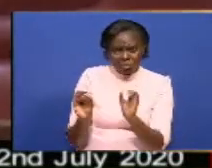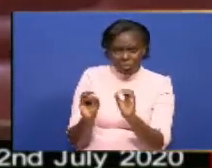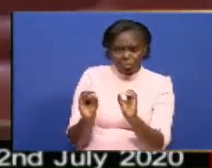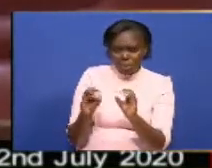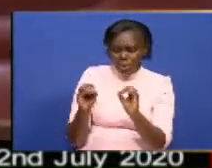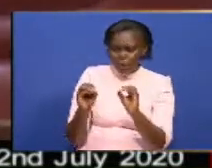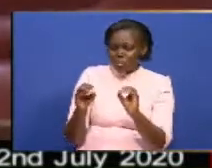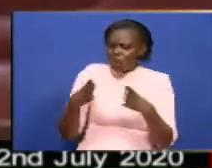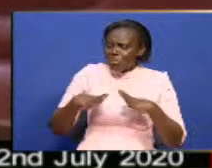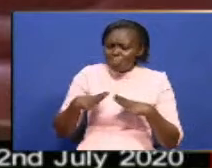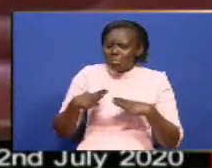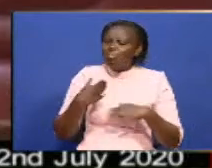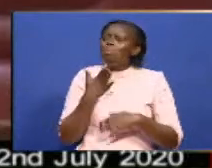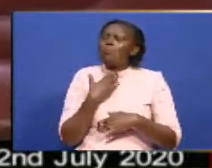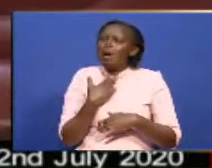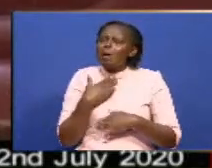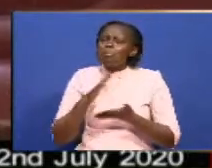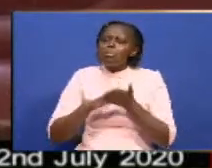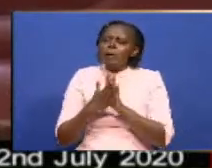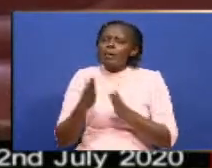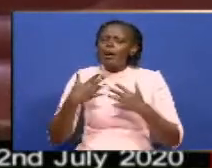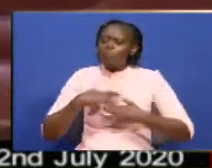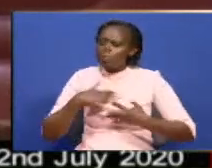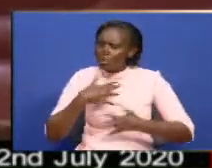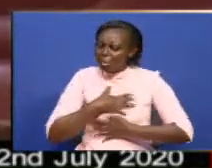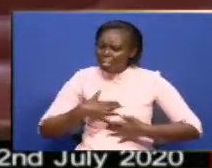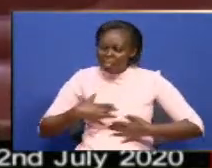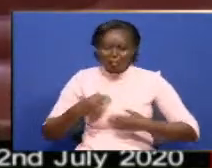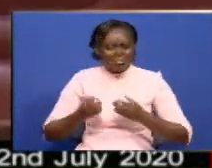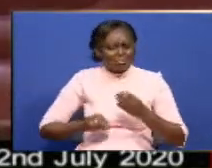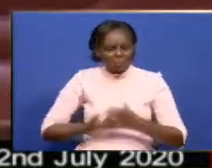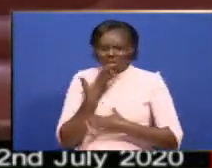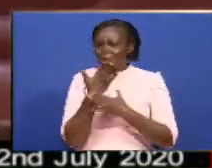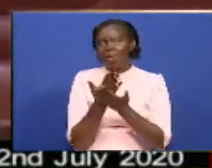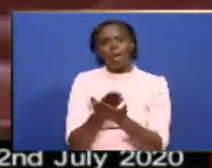Nobody wishes to be a refugee. It's a natural process.